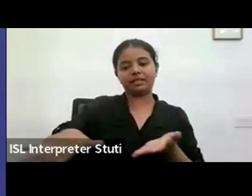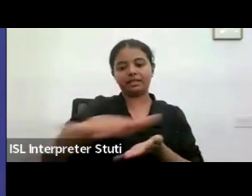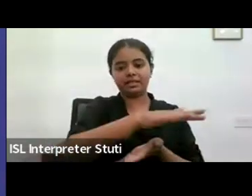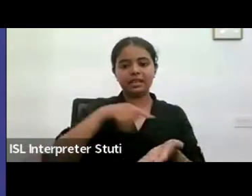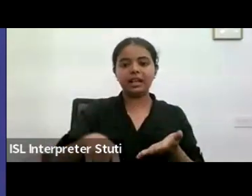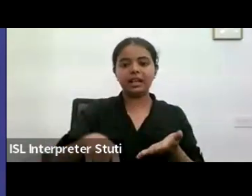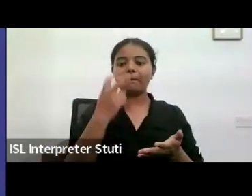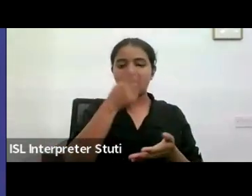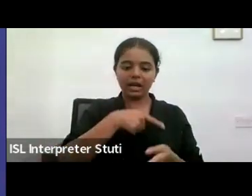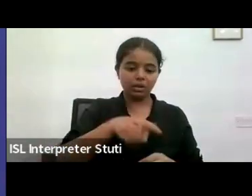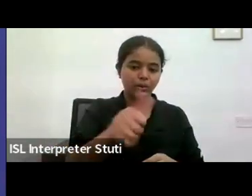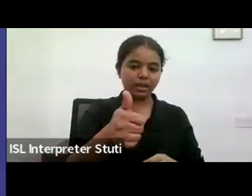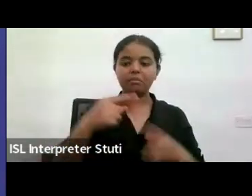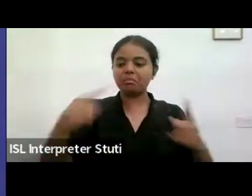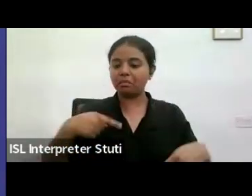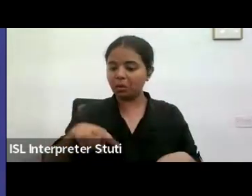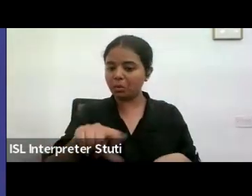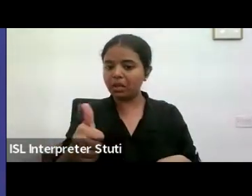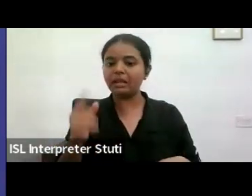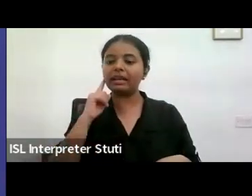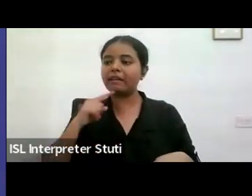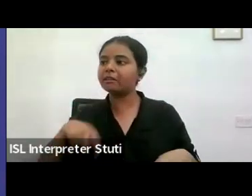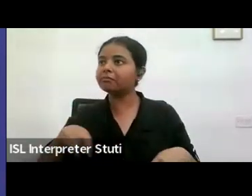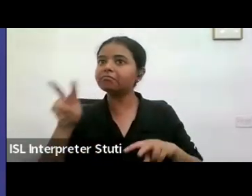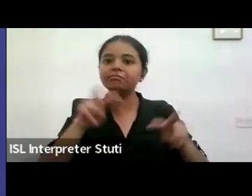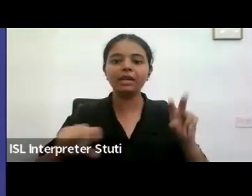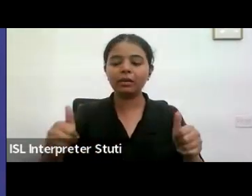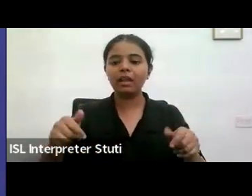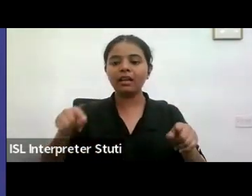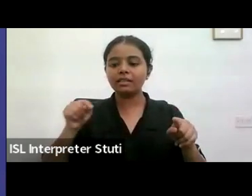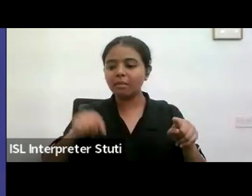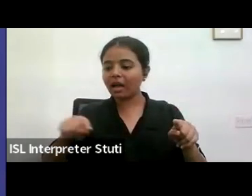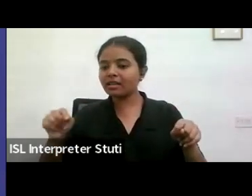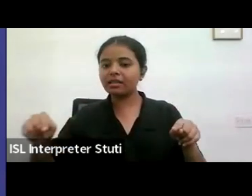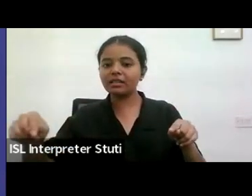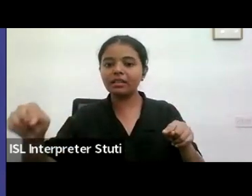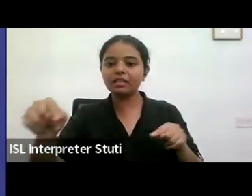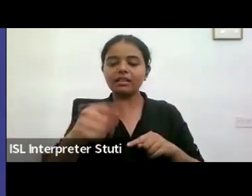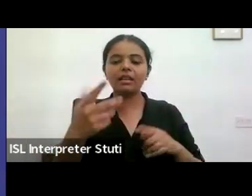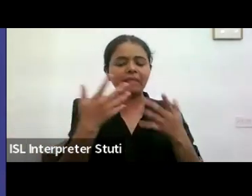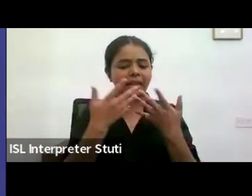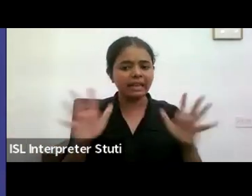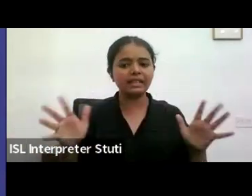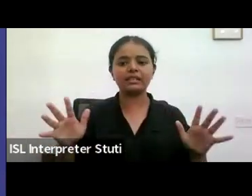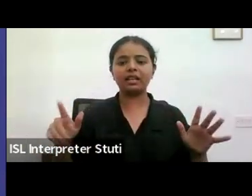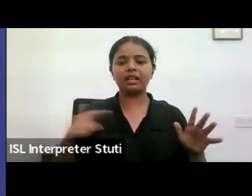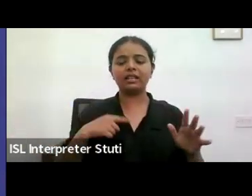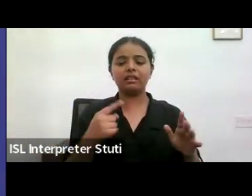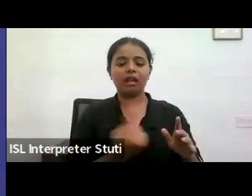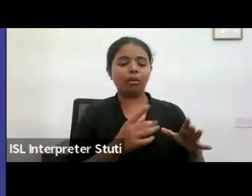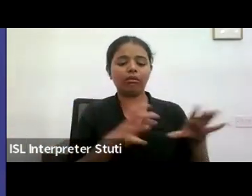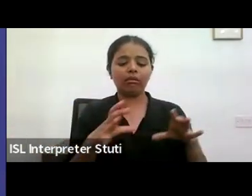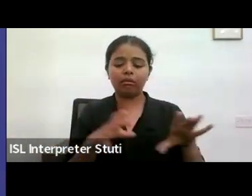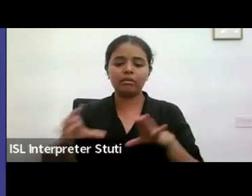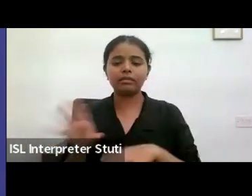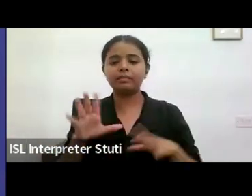what universal design is all about. That doesn't mean that we don't have separate services and we don't provide assistive devices to